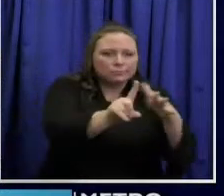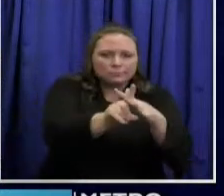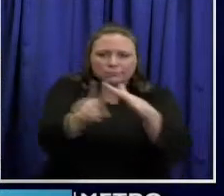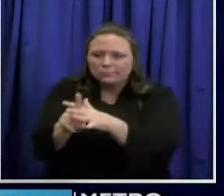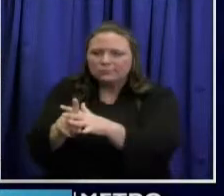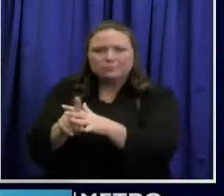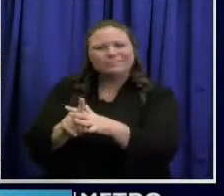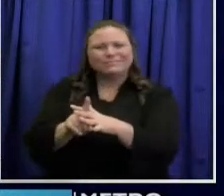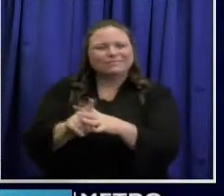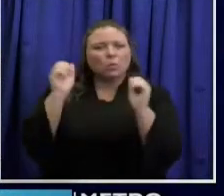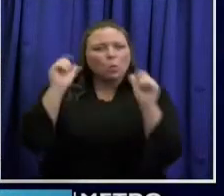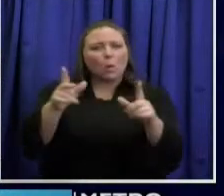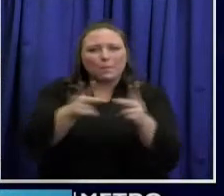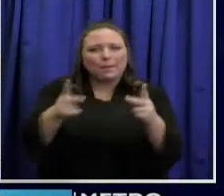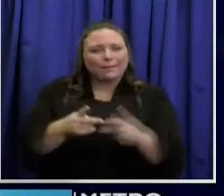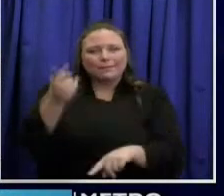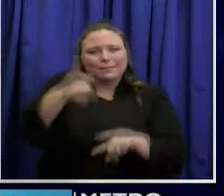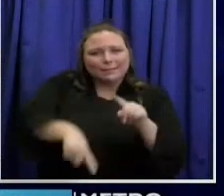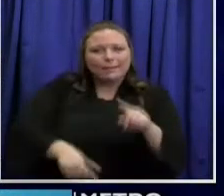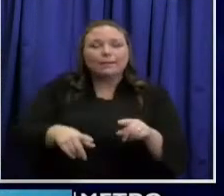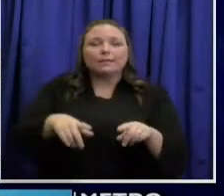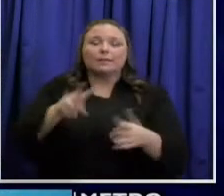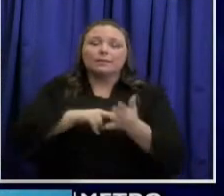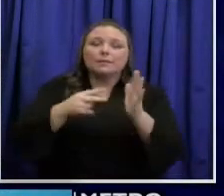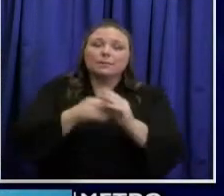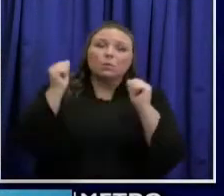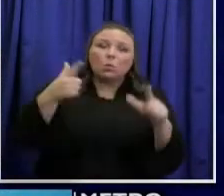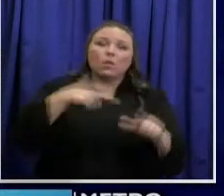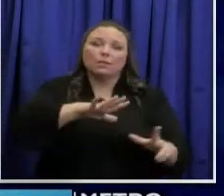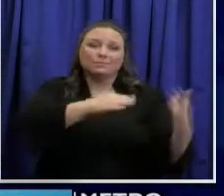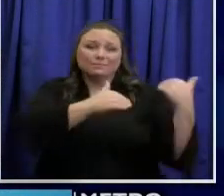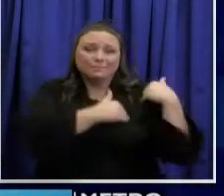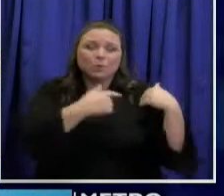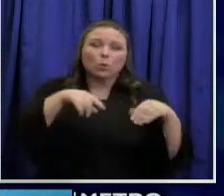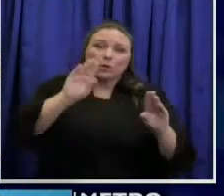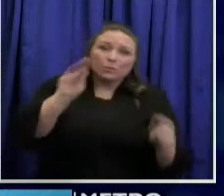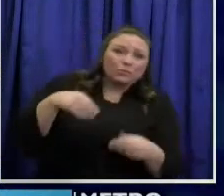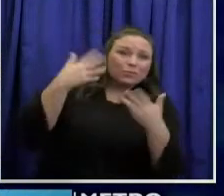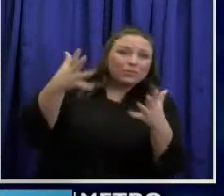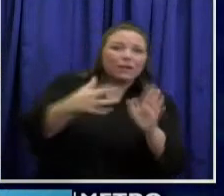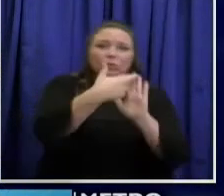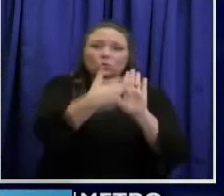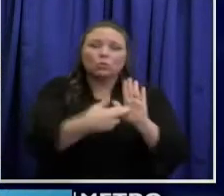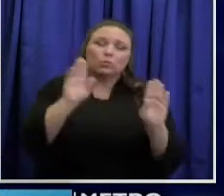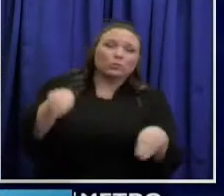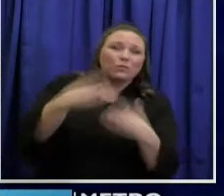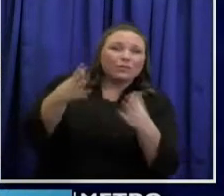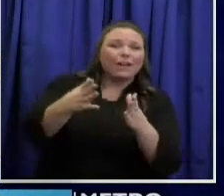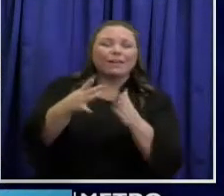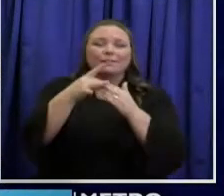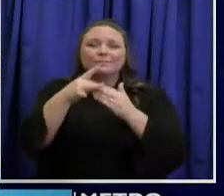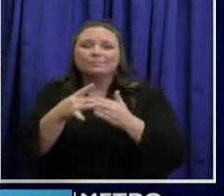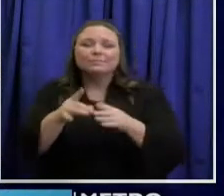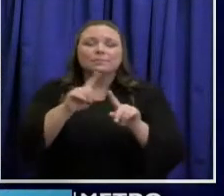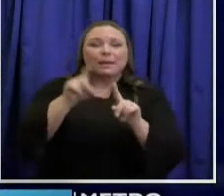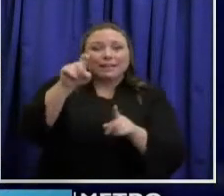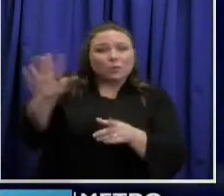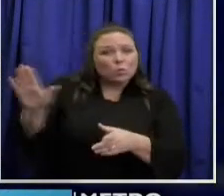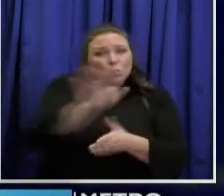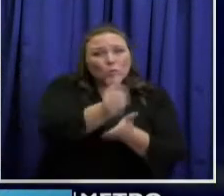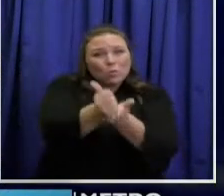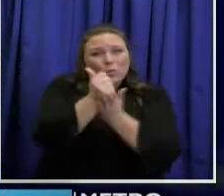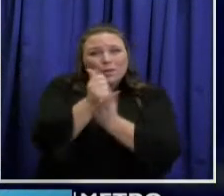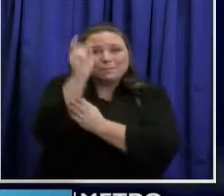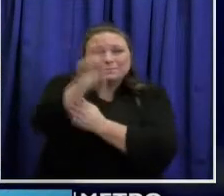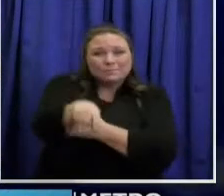time. It takes all of us. We're providing guidelines. We're providing guidance. We need your help. We